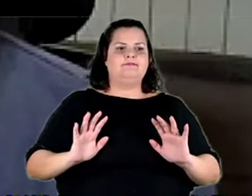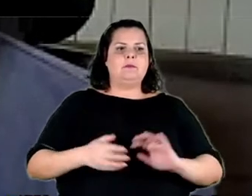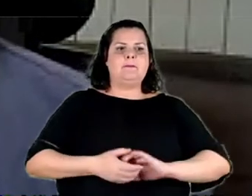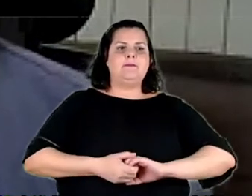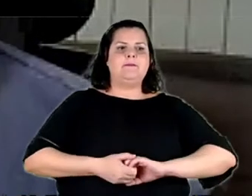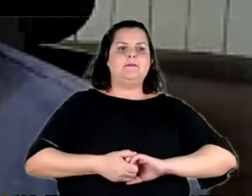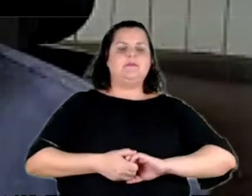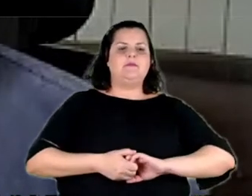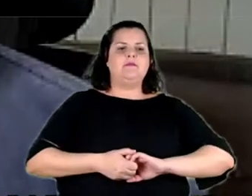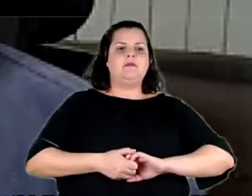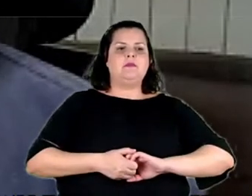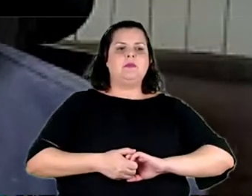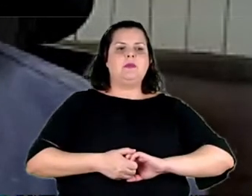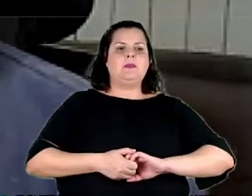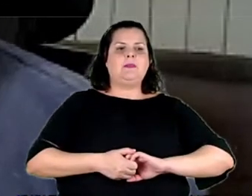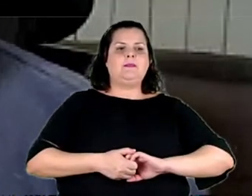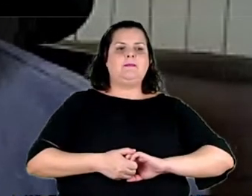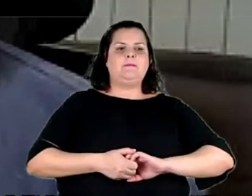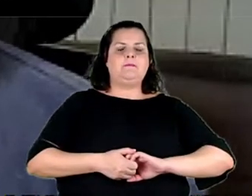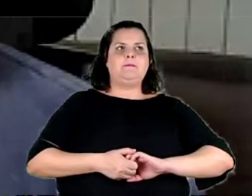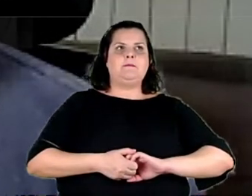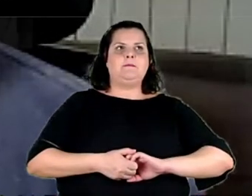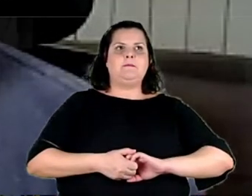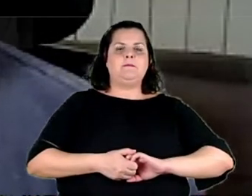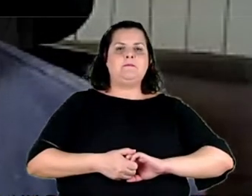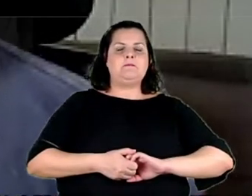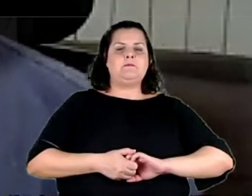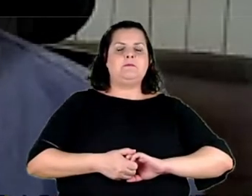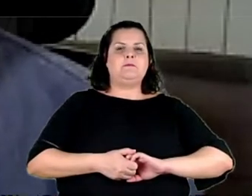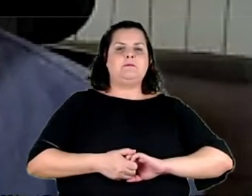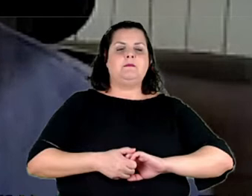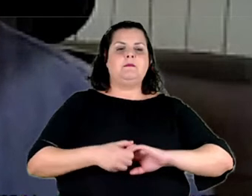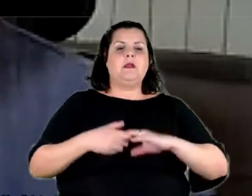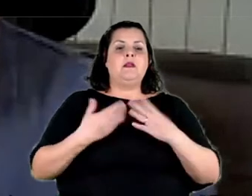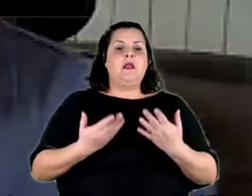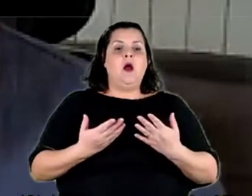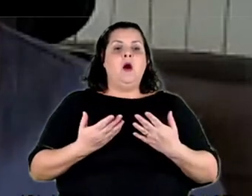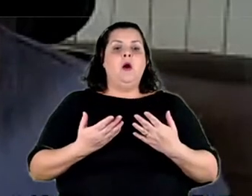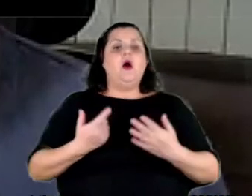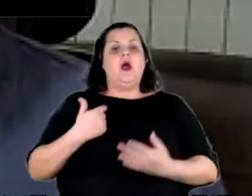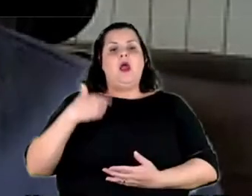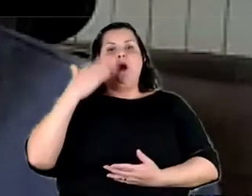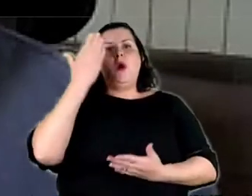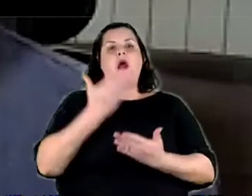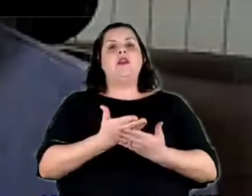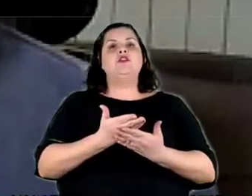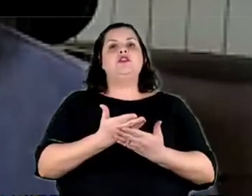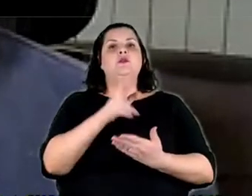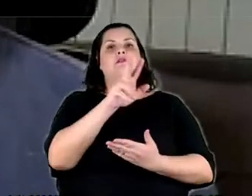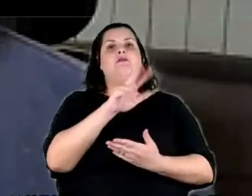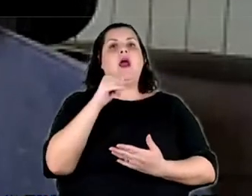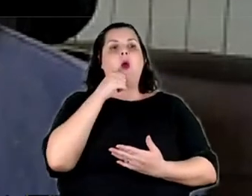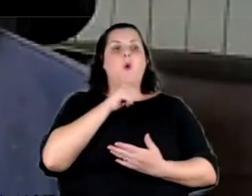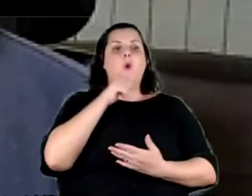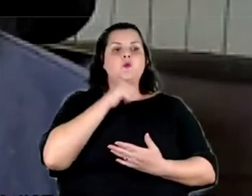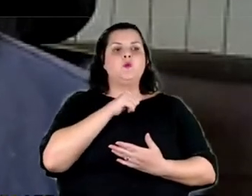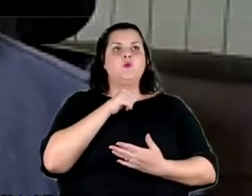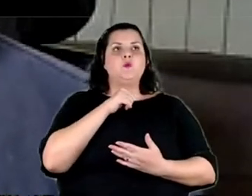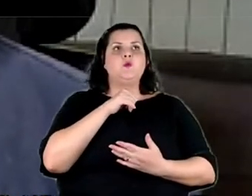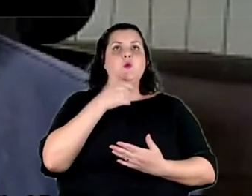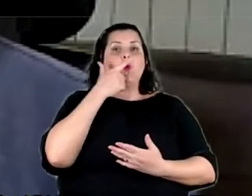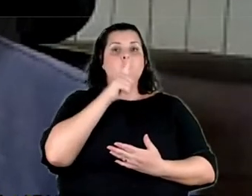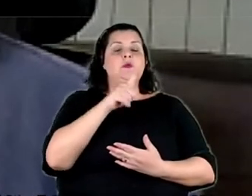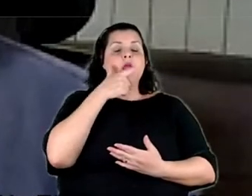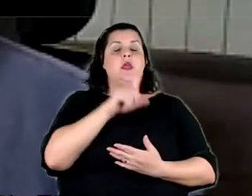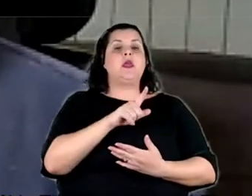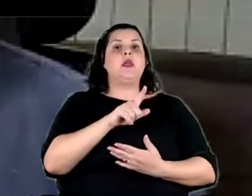of normalization between Israel and parts of the Arab world. We're seeing the end of the Arab-Israeli